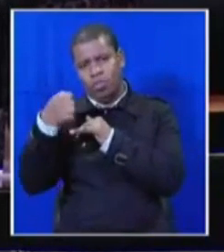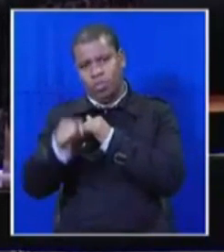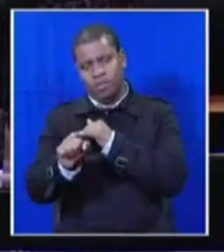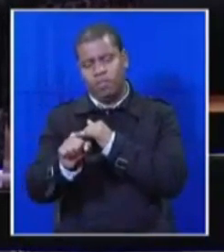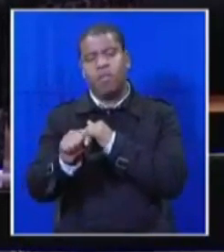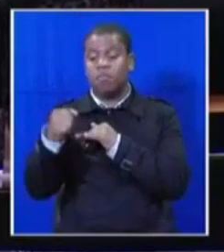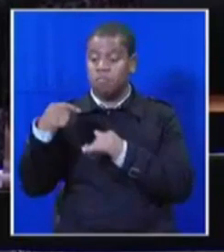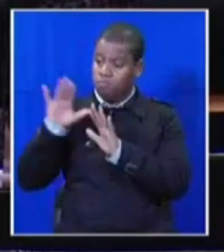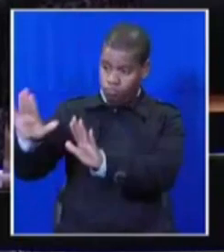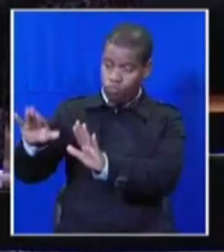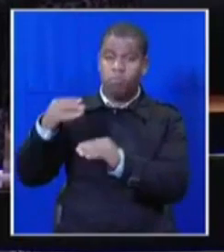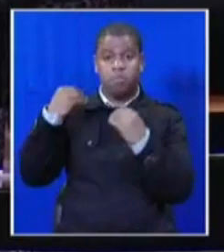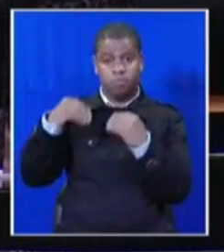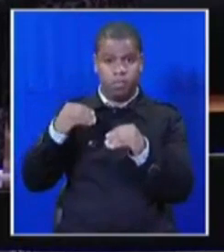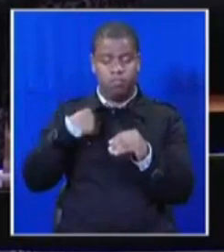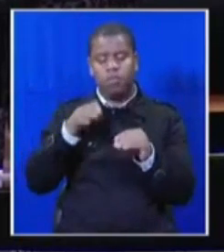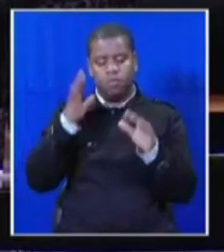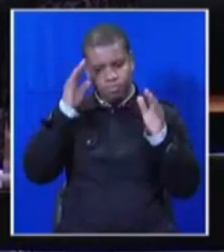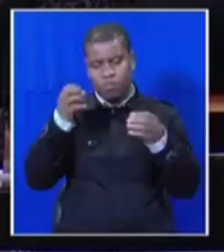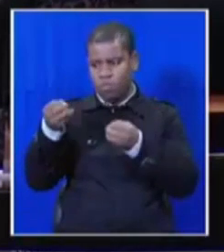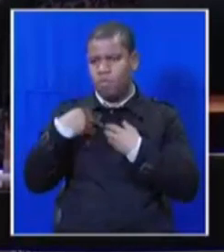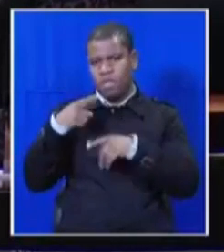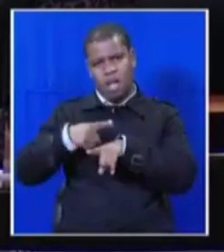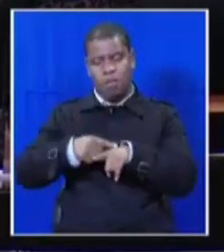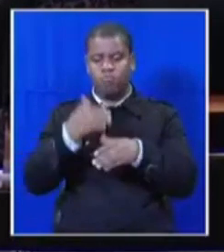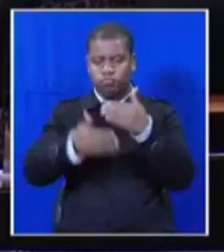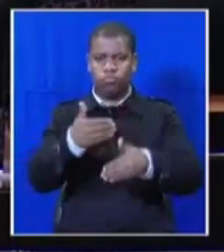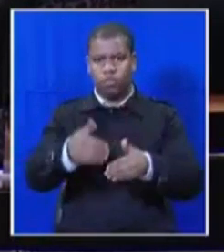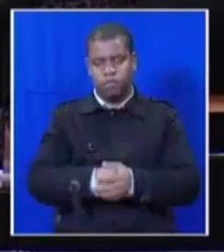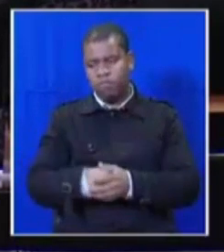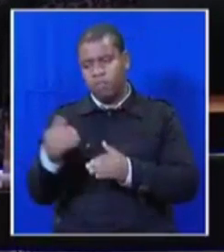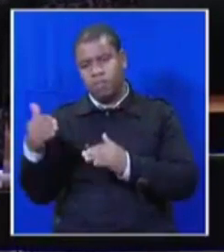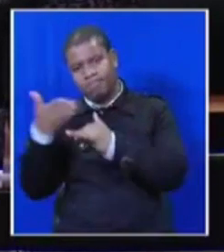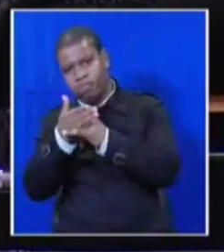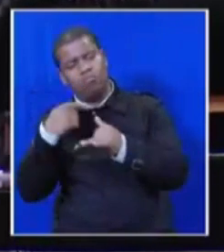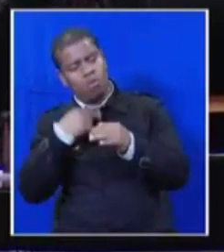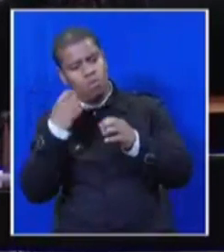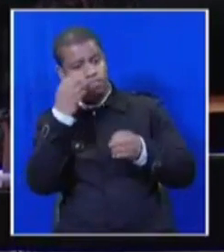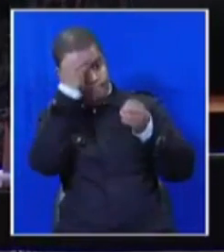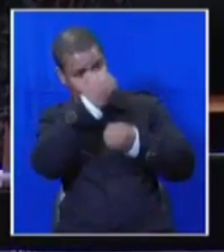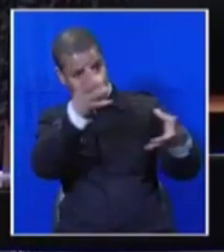busy with the process, Honorable member. Please allow me to I do. just want to clarify something.